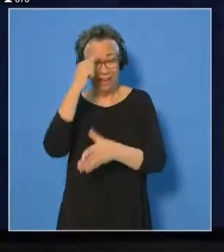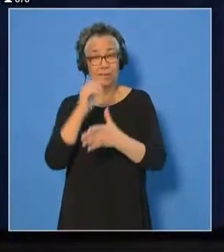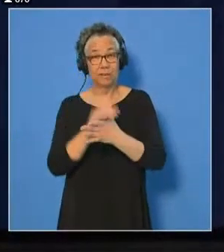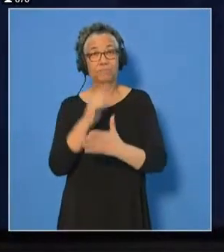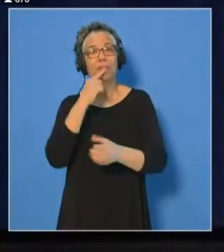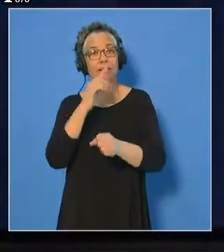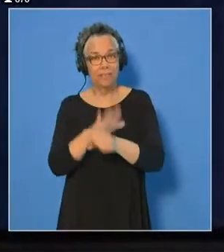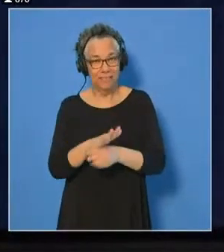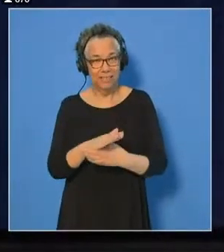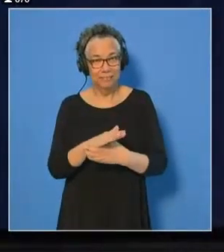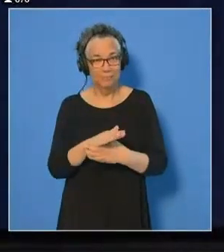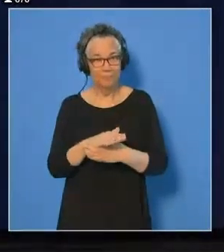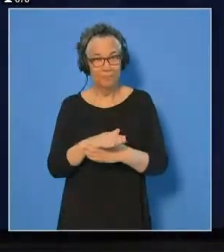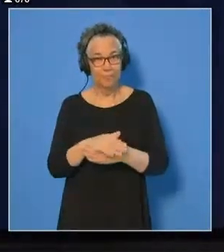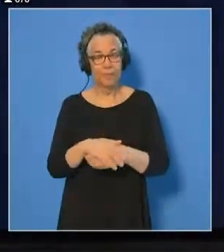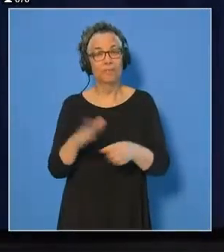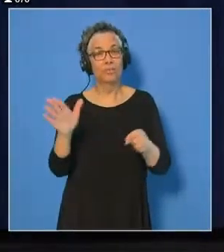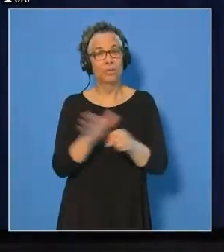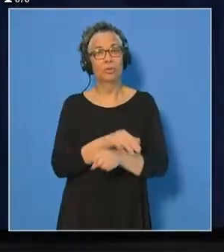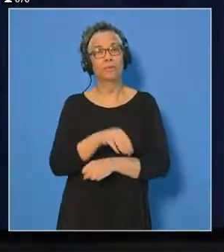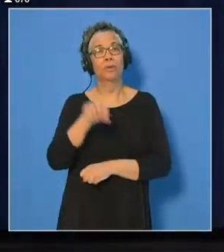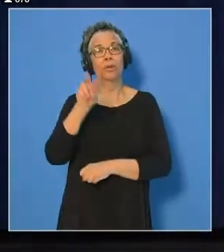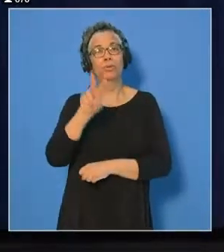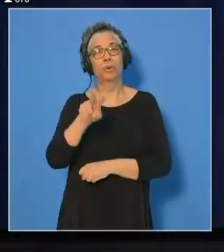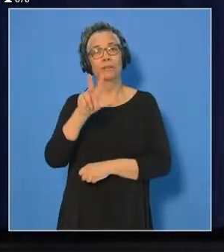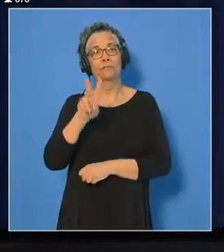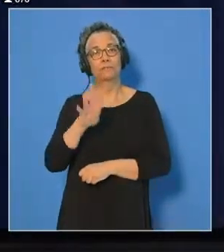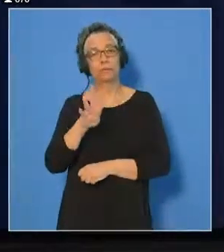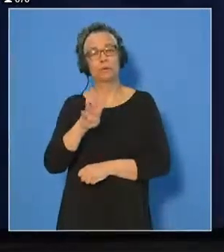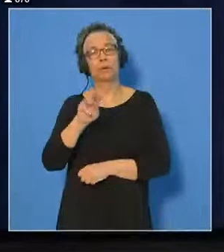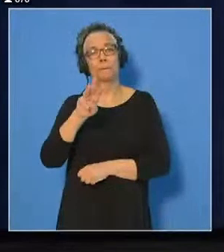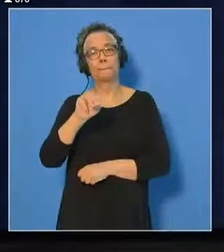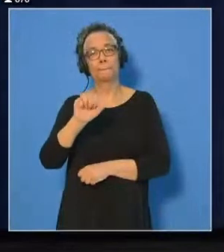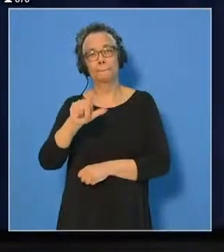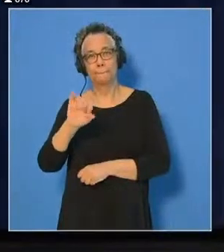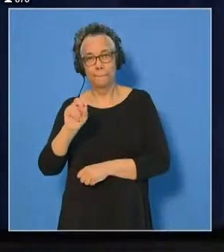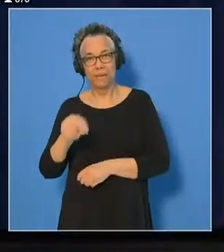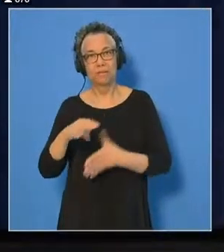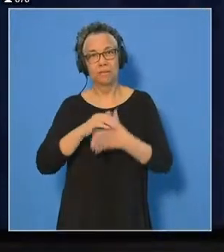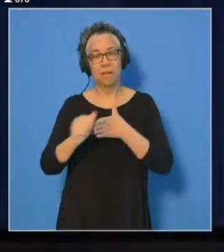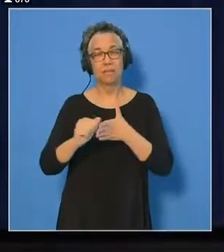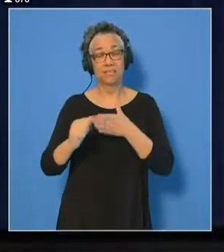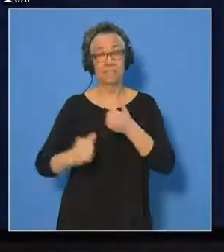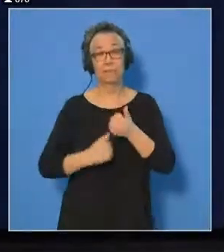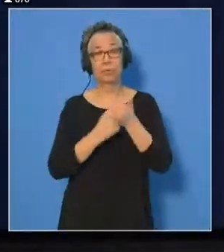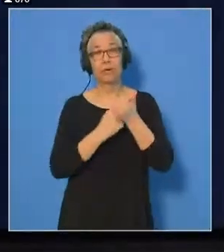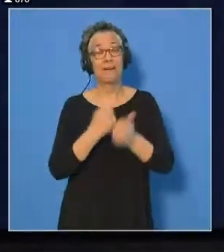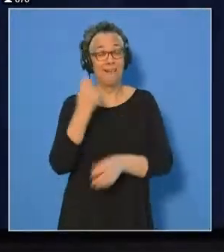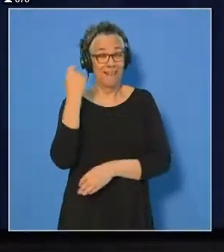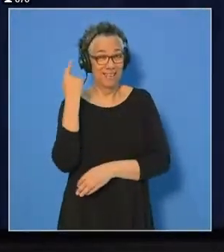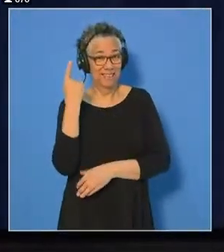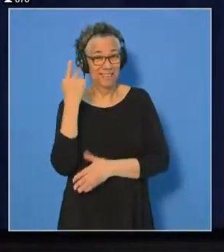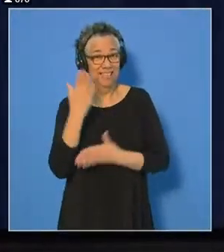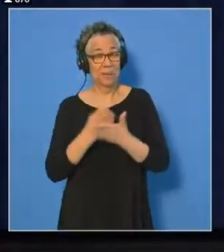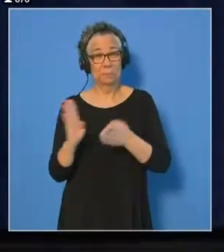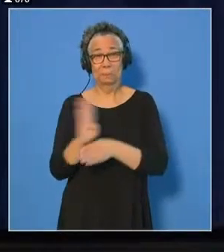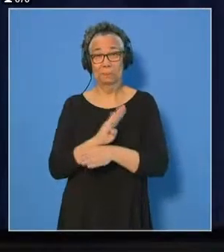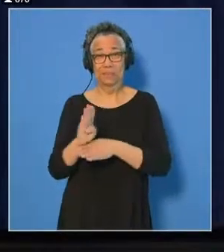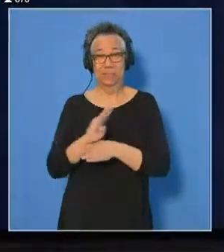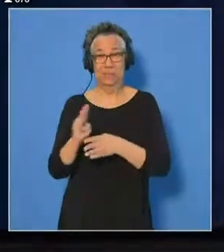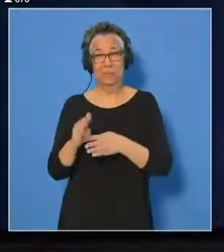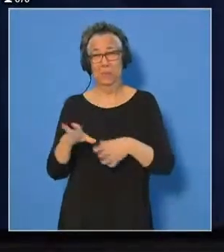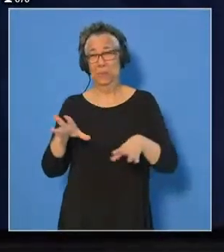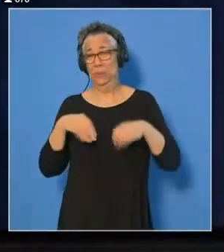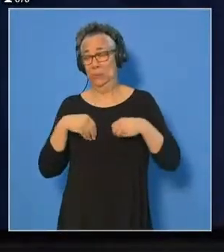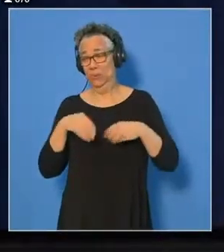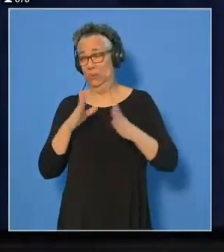for a total of $24 million in support. Now, I understand that some business owners have expressed frustration